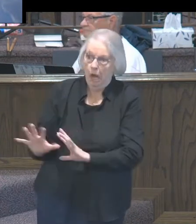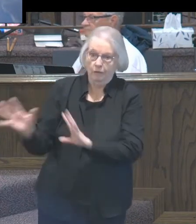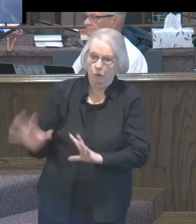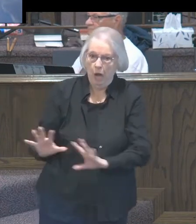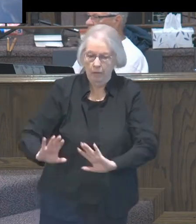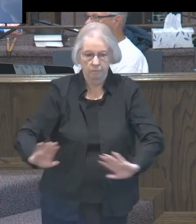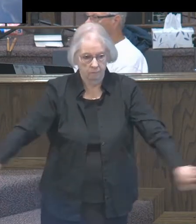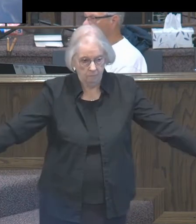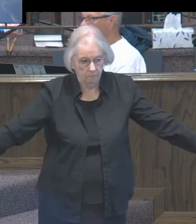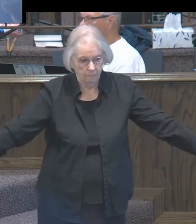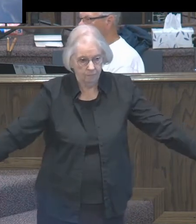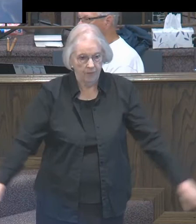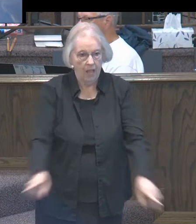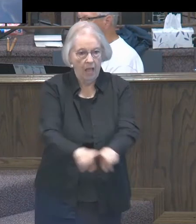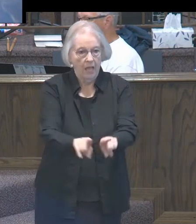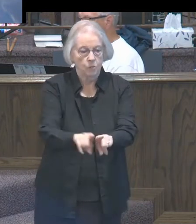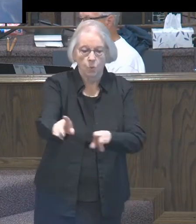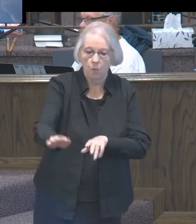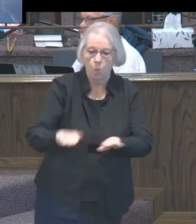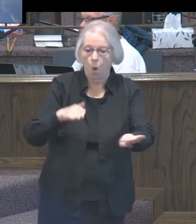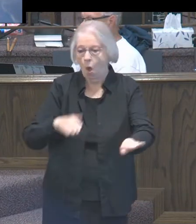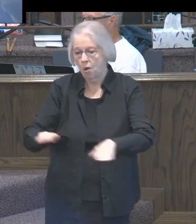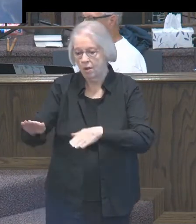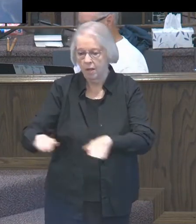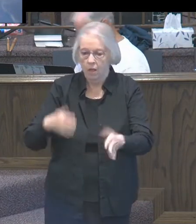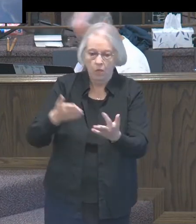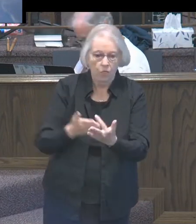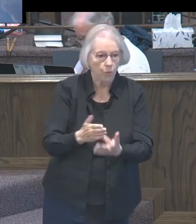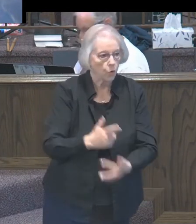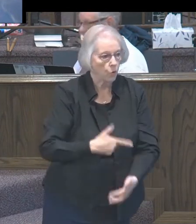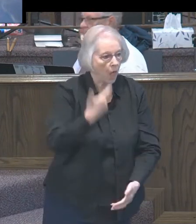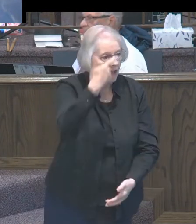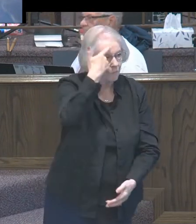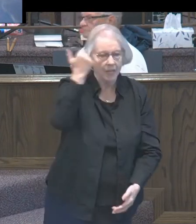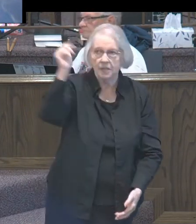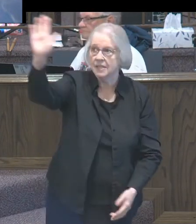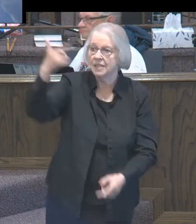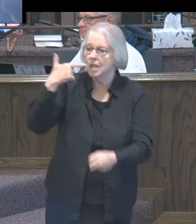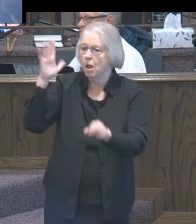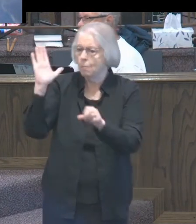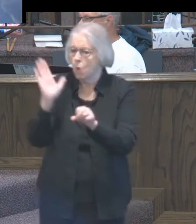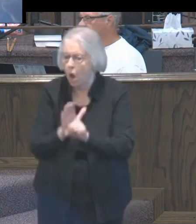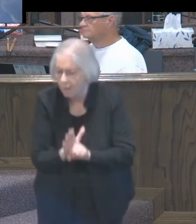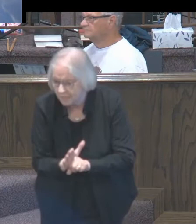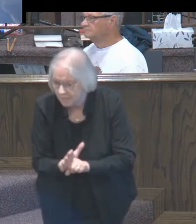walk through life, because the promises of God are with us